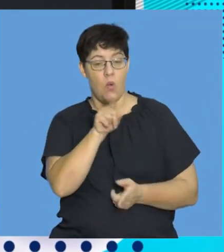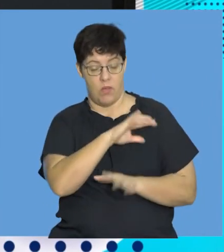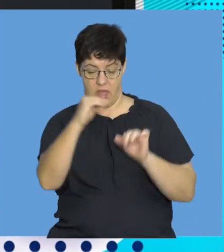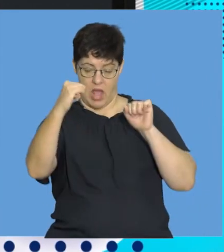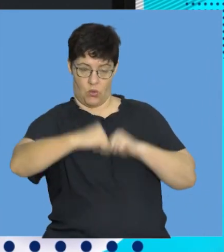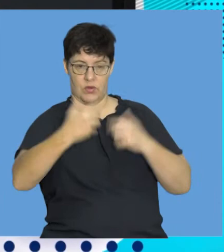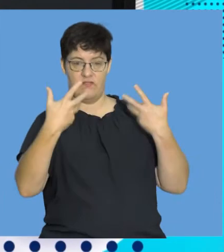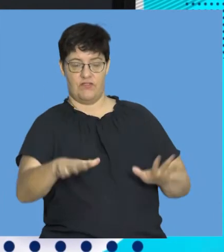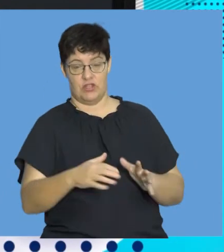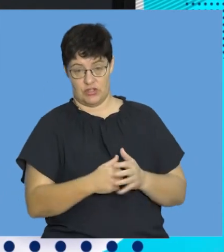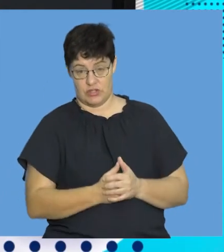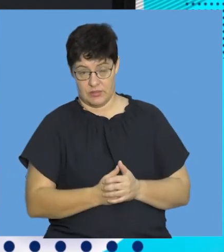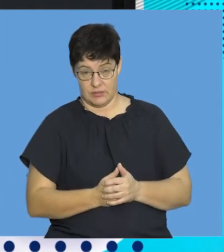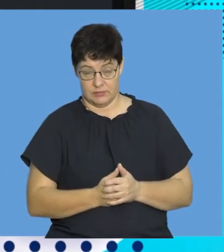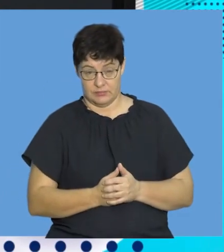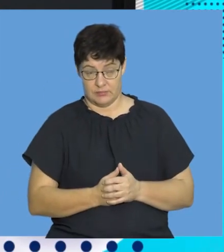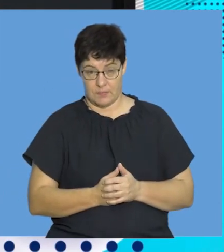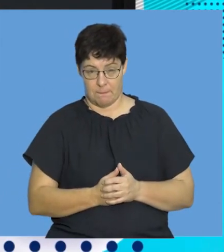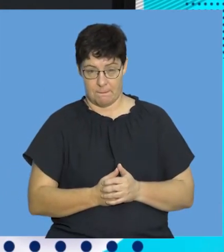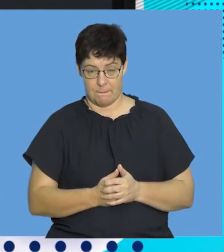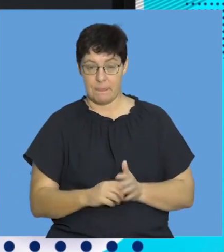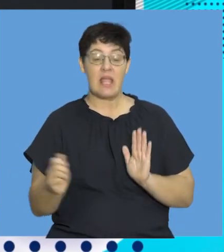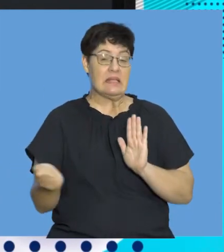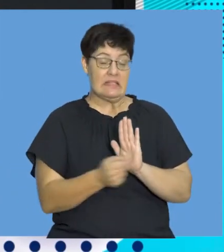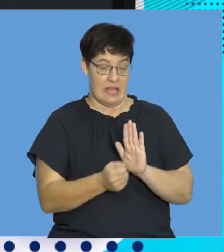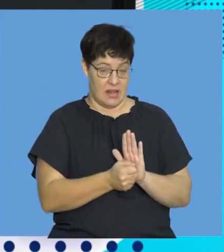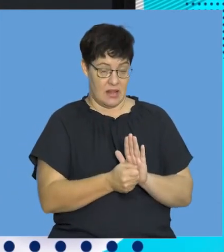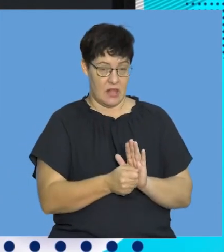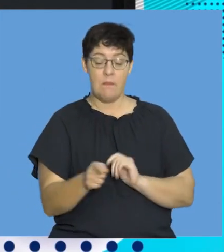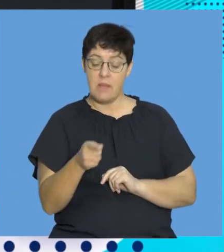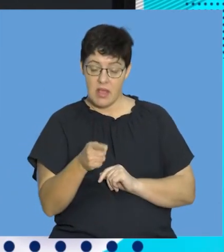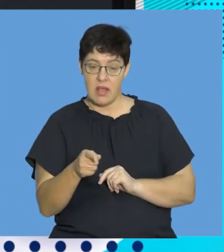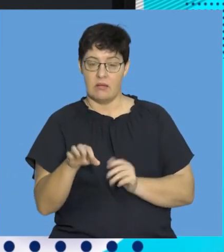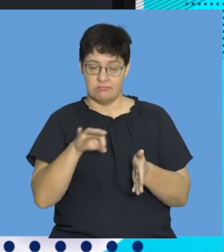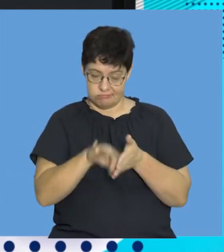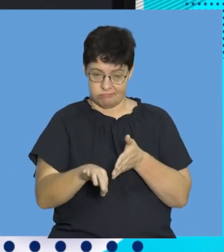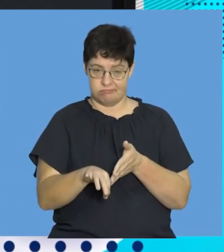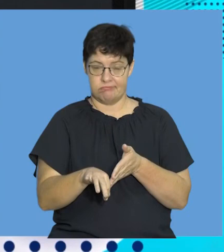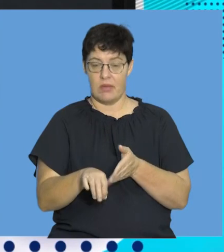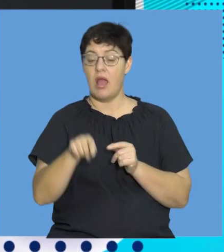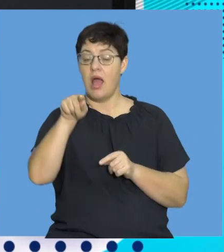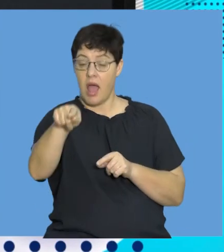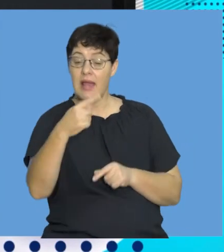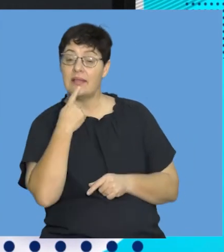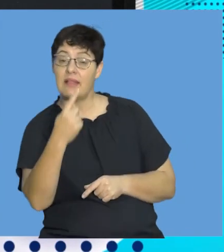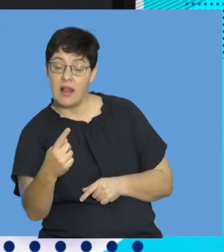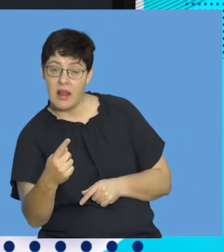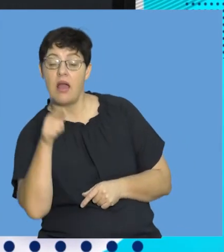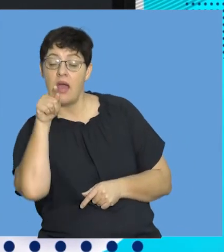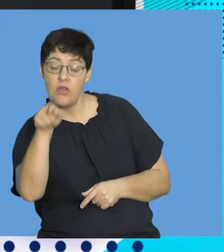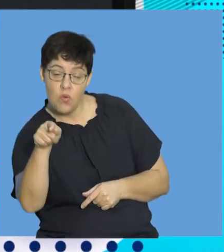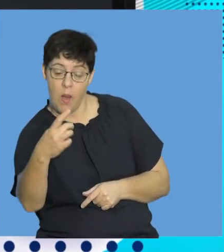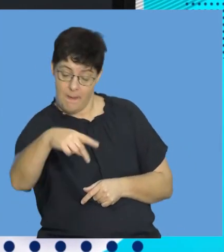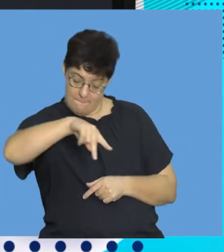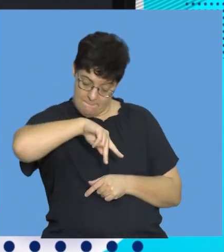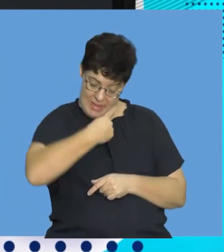of agreement. That means when you're selling goods on credit, you're going to establish with the debtor, telling